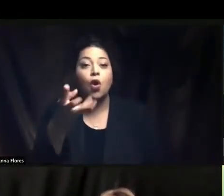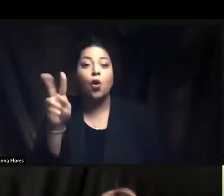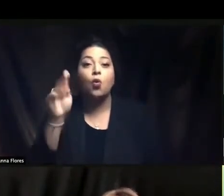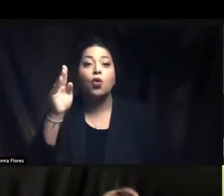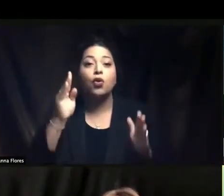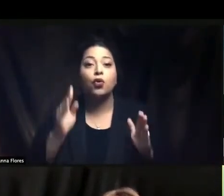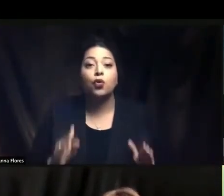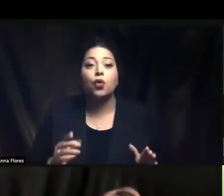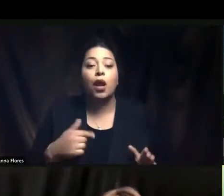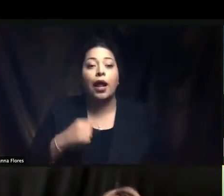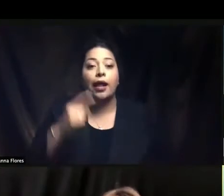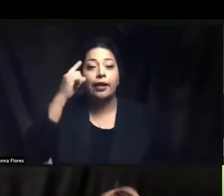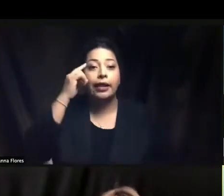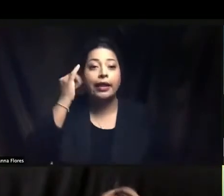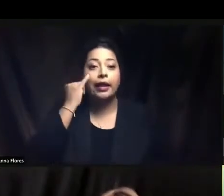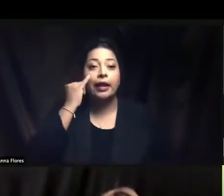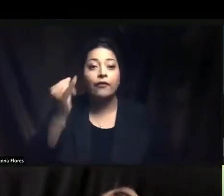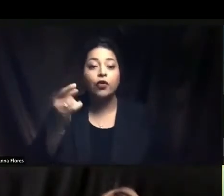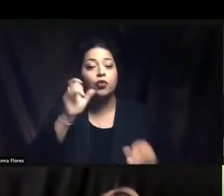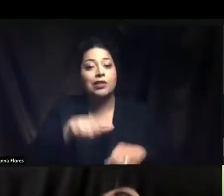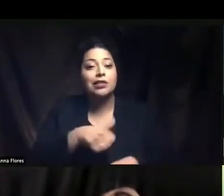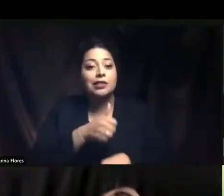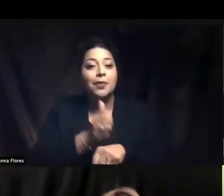tax freeze for them will allow